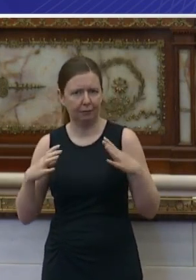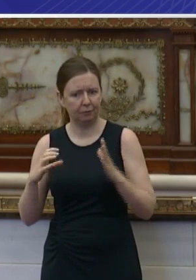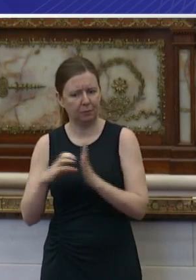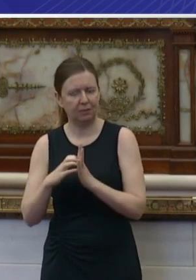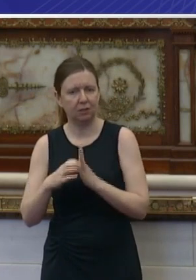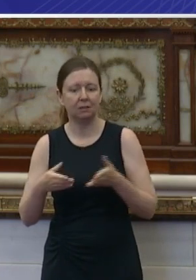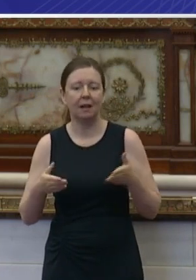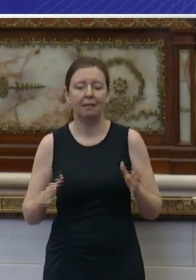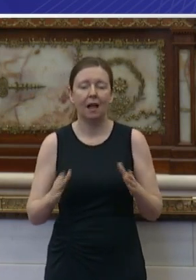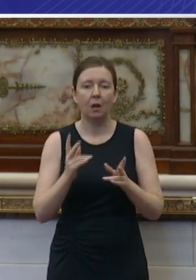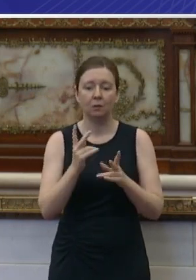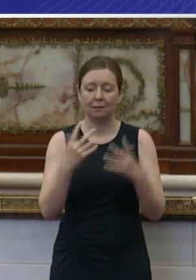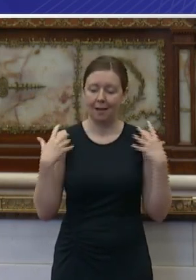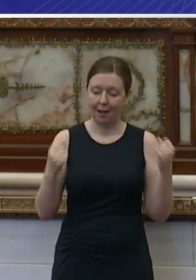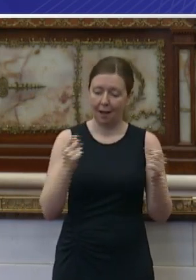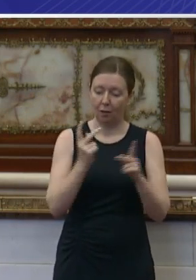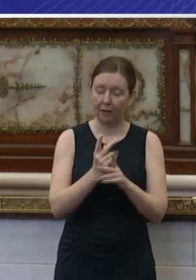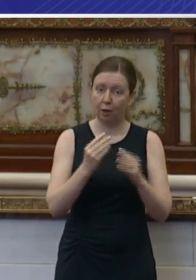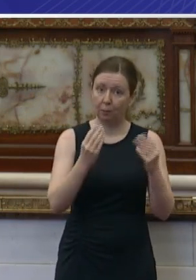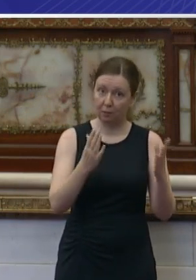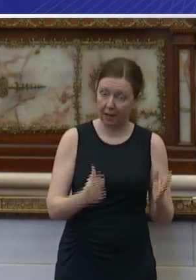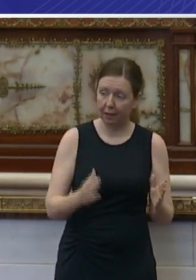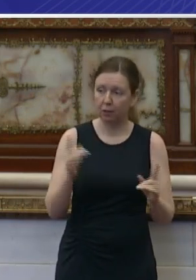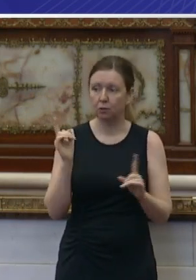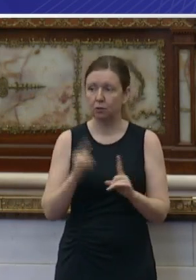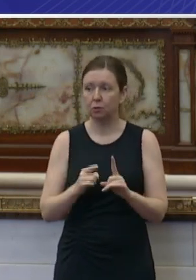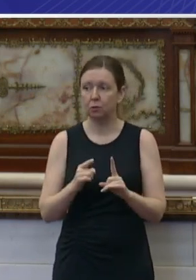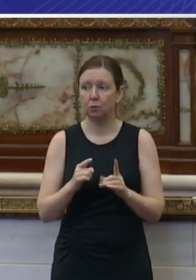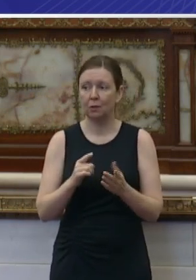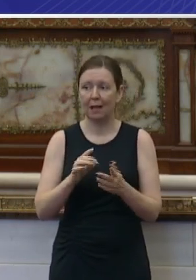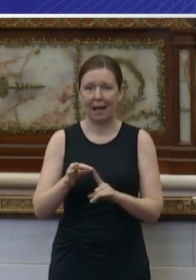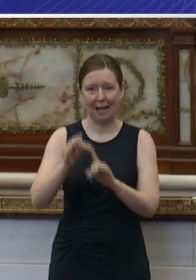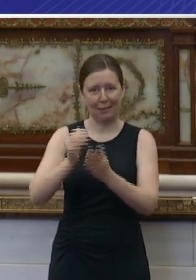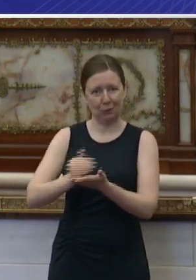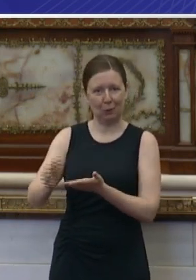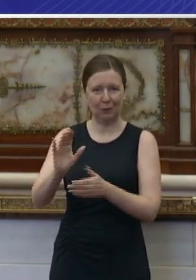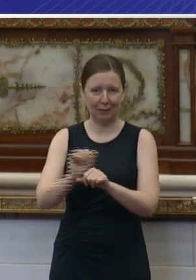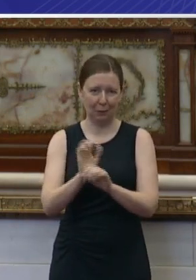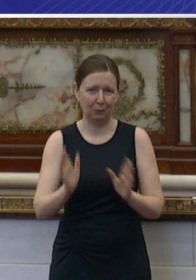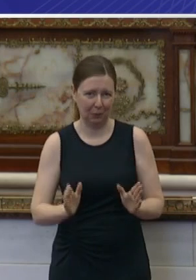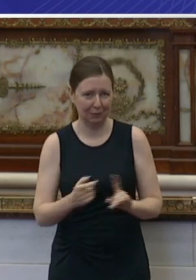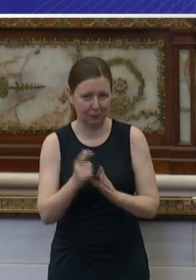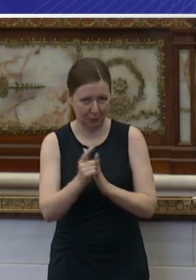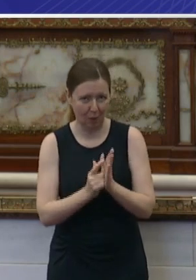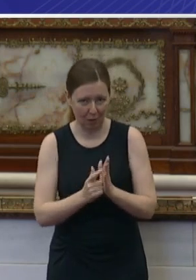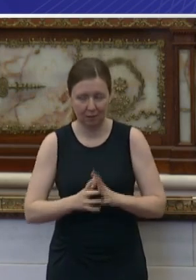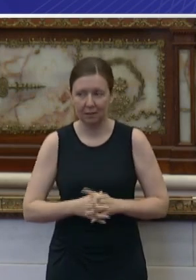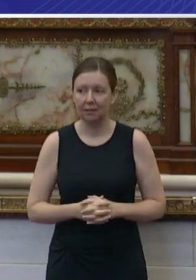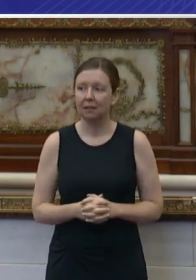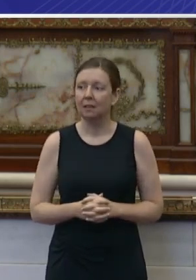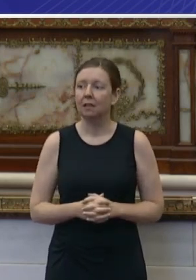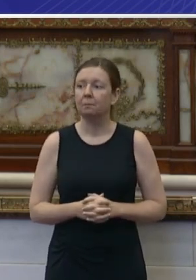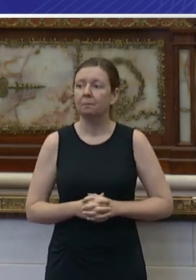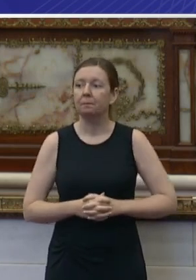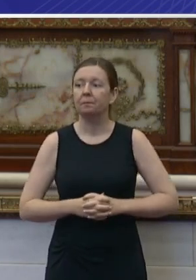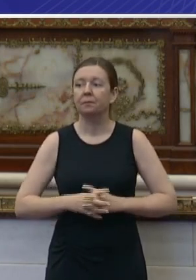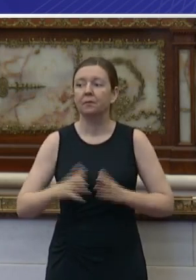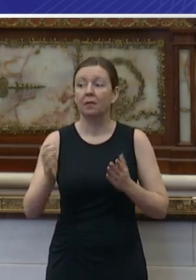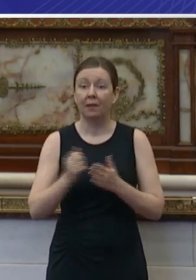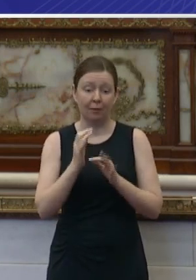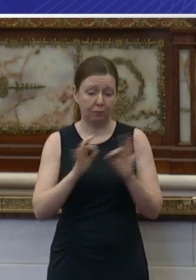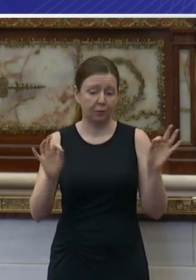does allow healthcare providers to exclude their employees from the law. They do get through